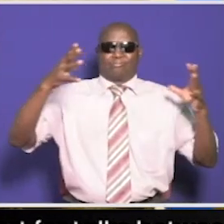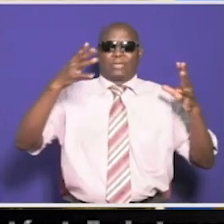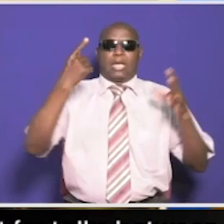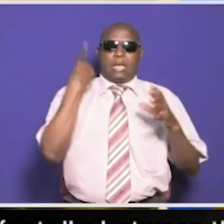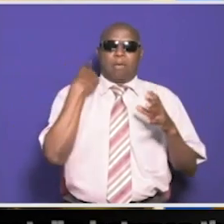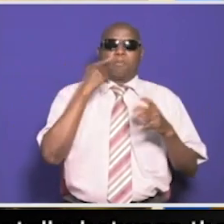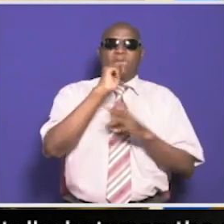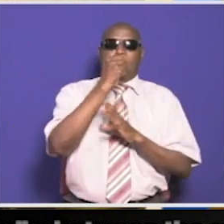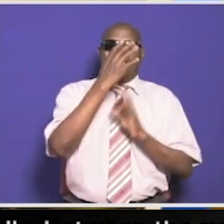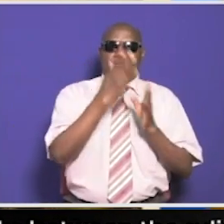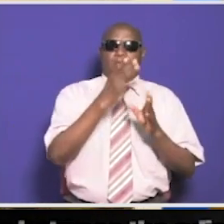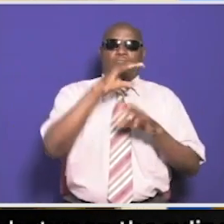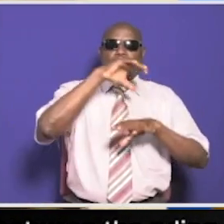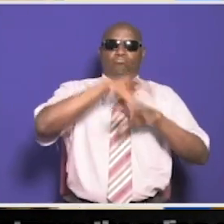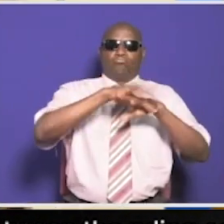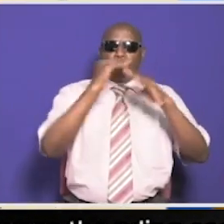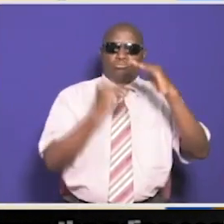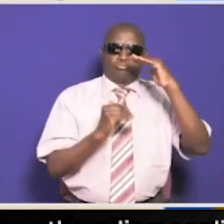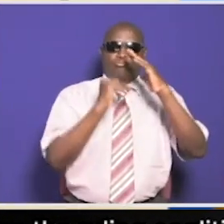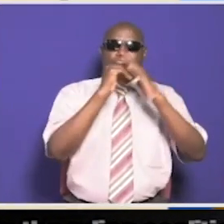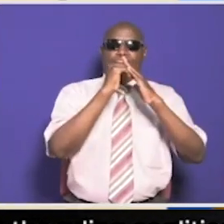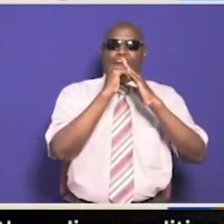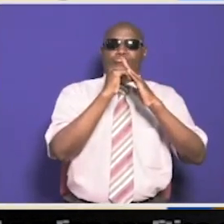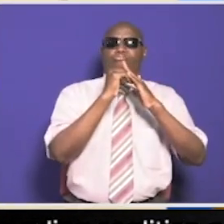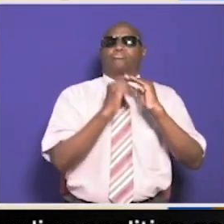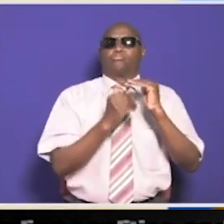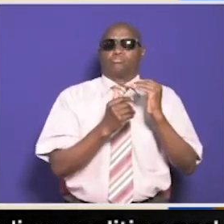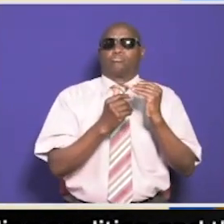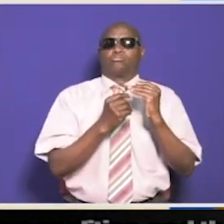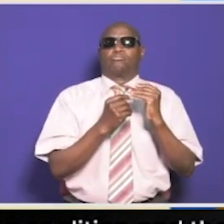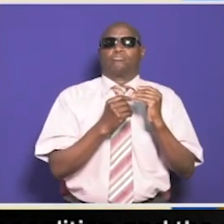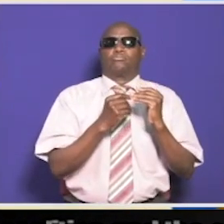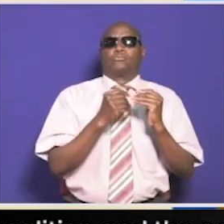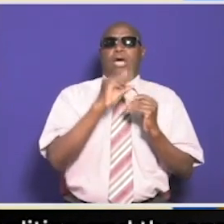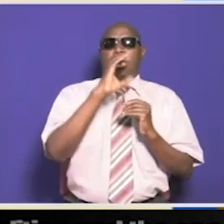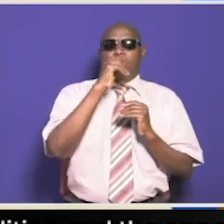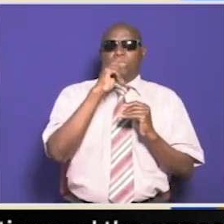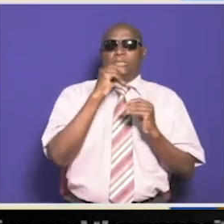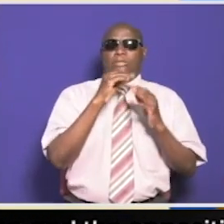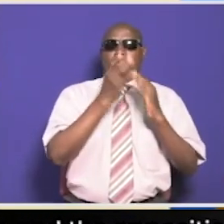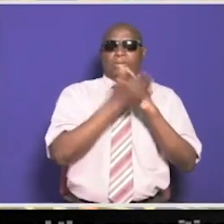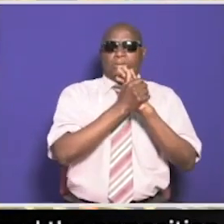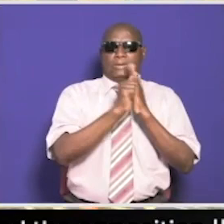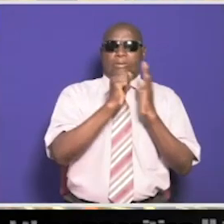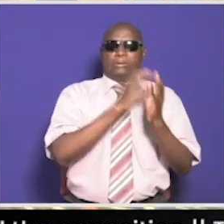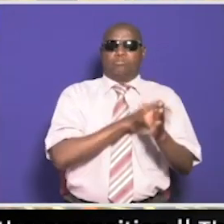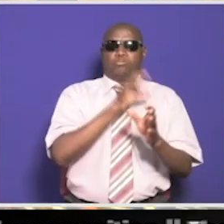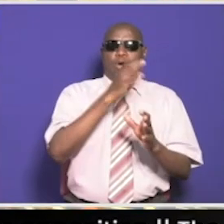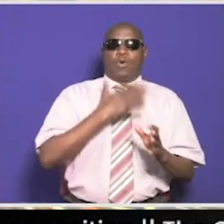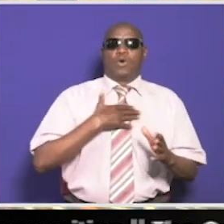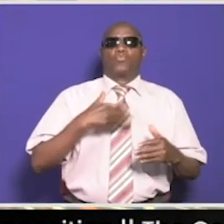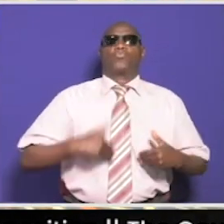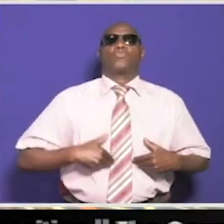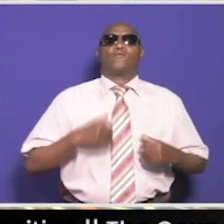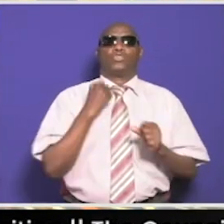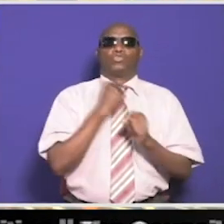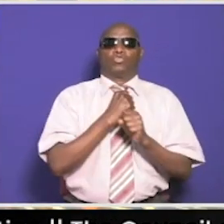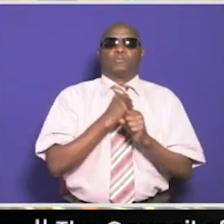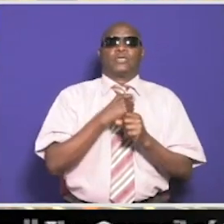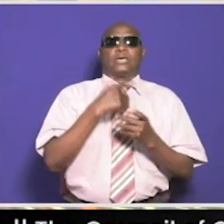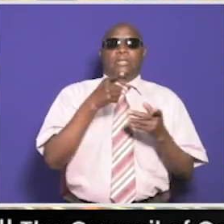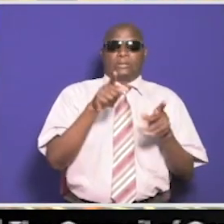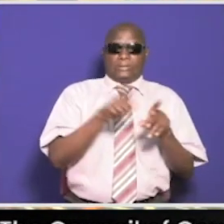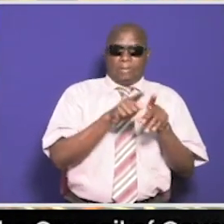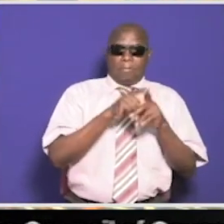acquire optimal levels of ICT skills and also empower our youth for jobs. This, as the ICT